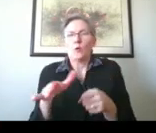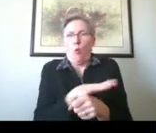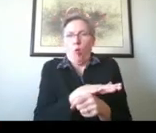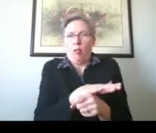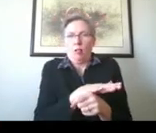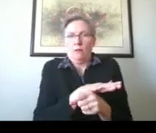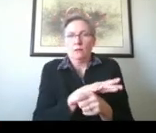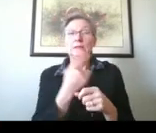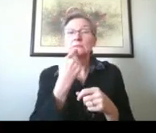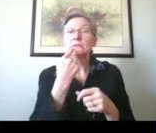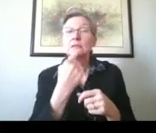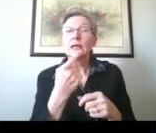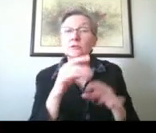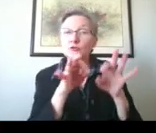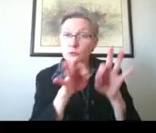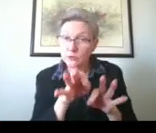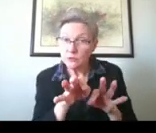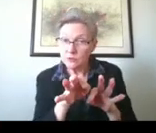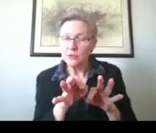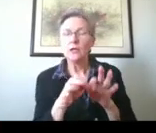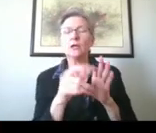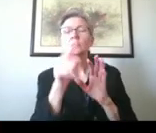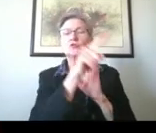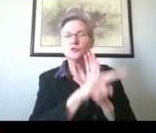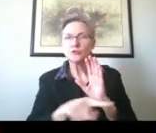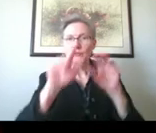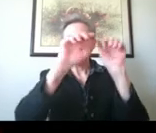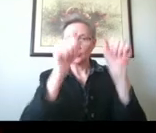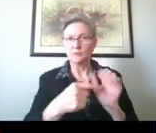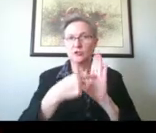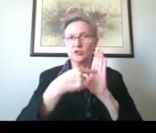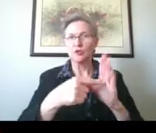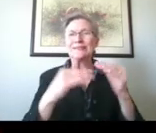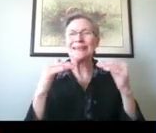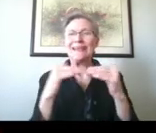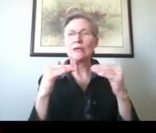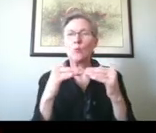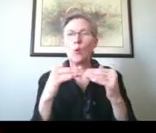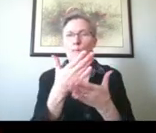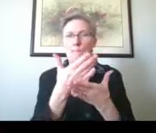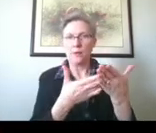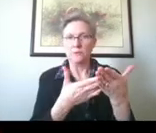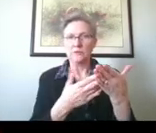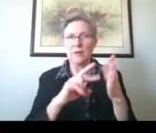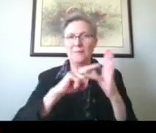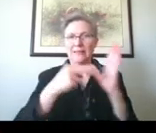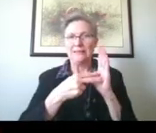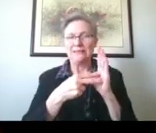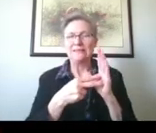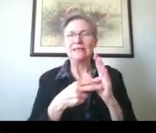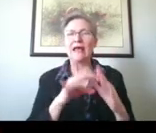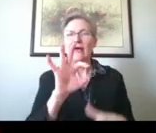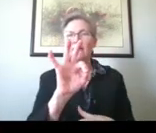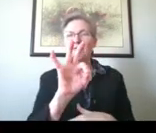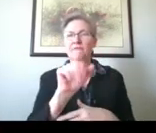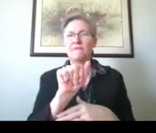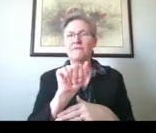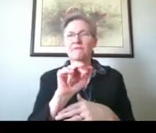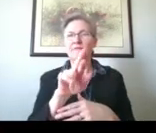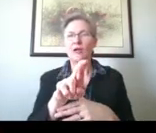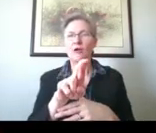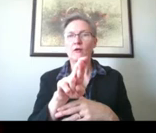the shapes that show equal parts. And I want you to remember that equal means fair. So if you have another friend or two